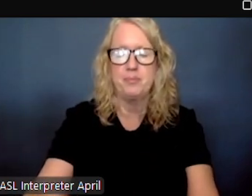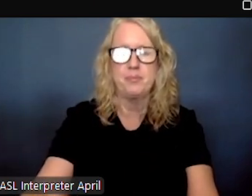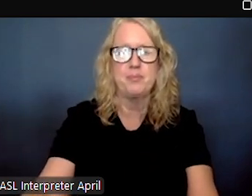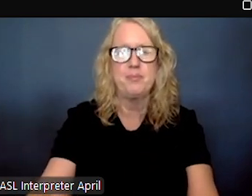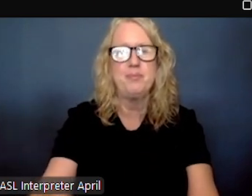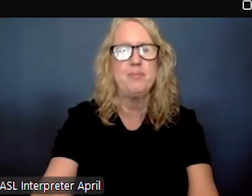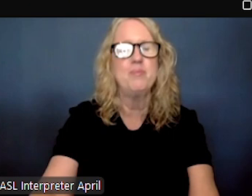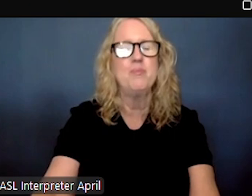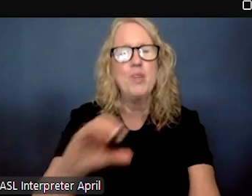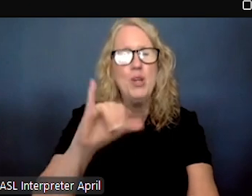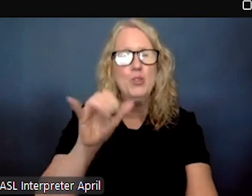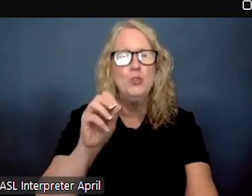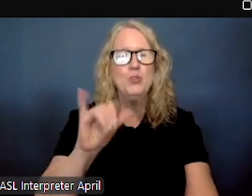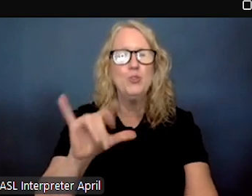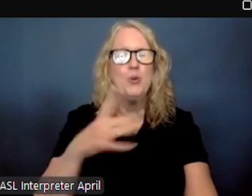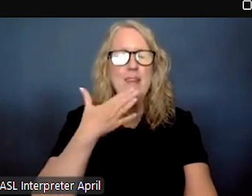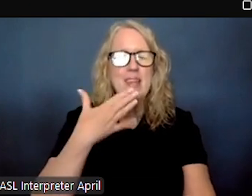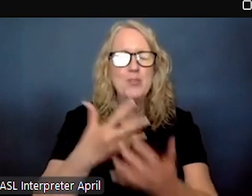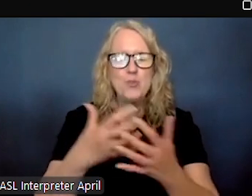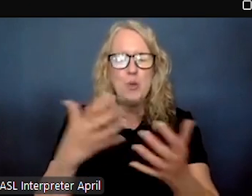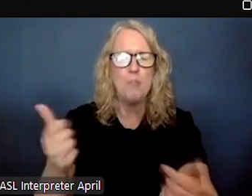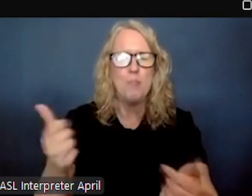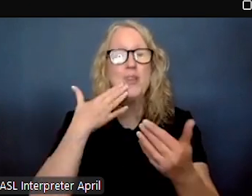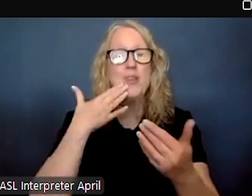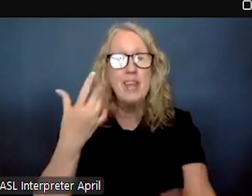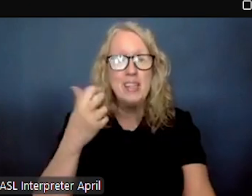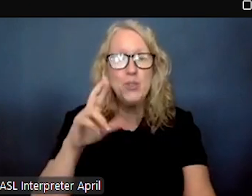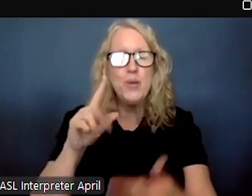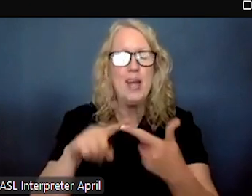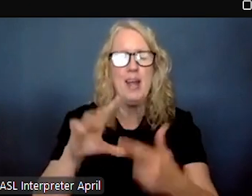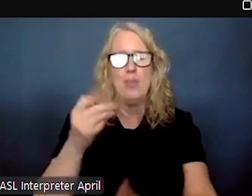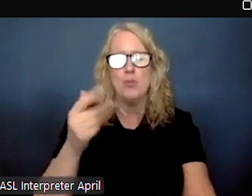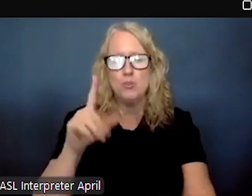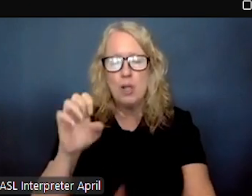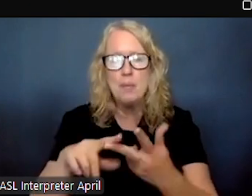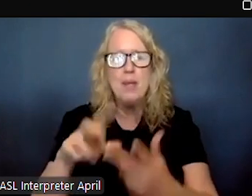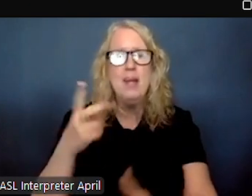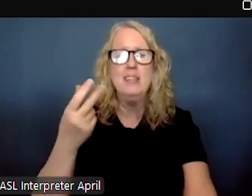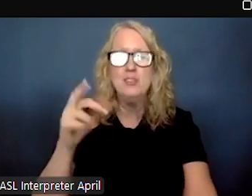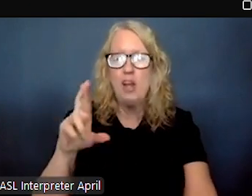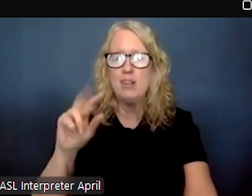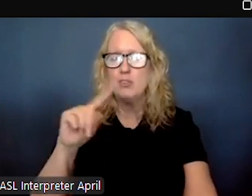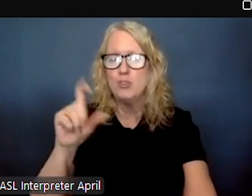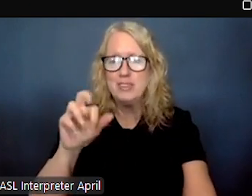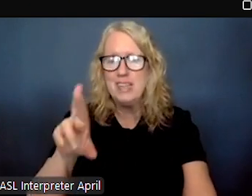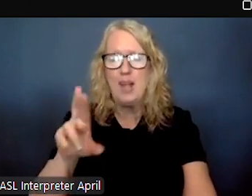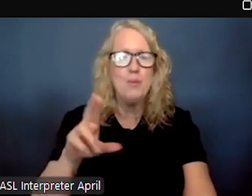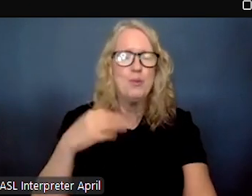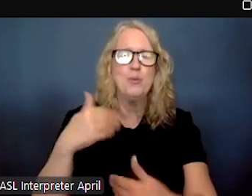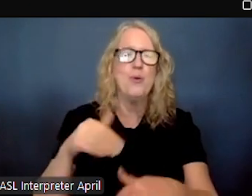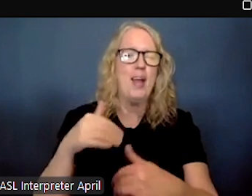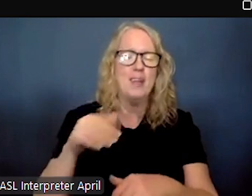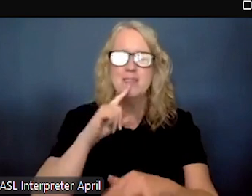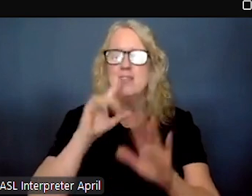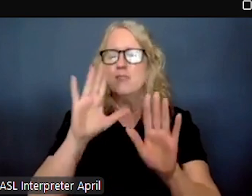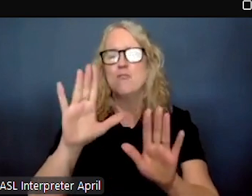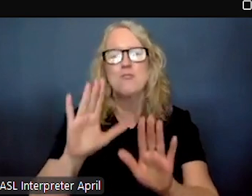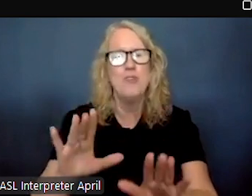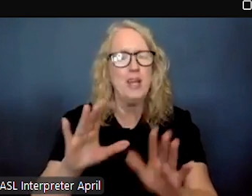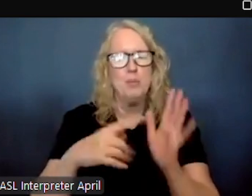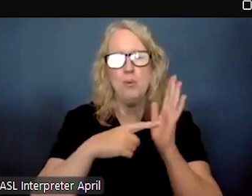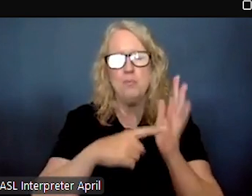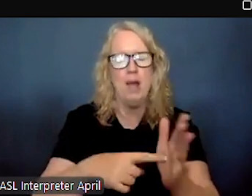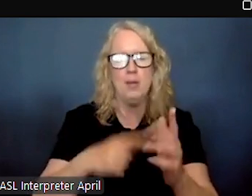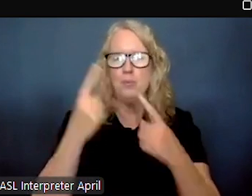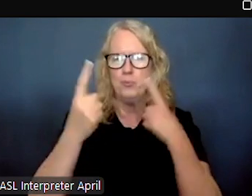you so much. Thank you, Heather and Charlotte and Dr. Zeller. What incredible models when